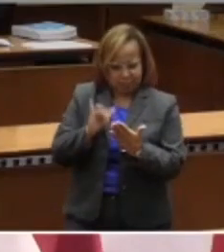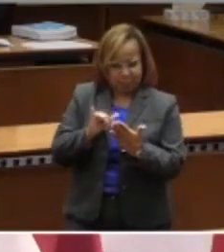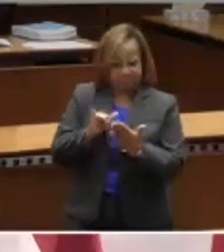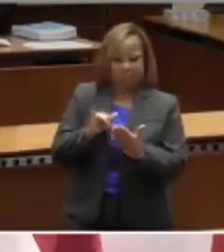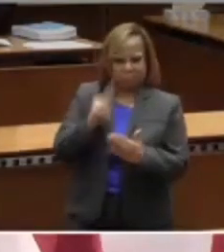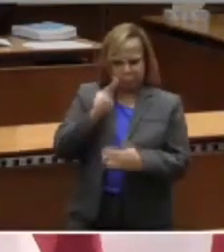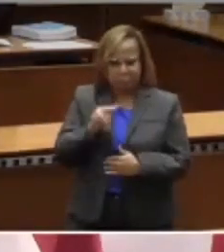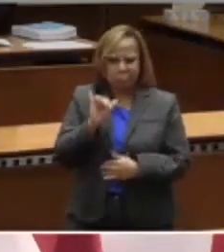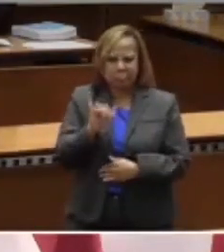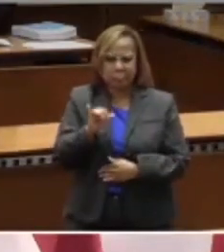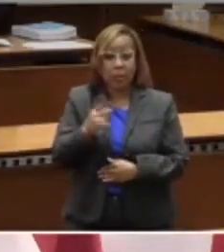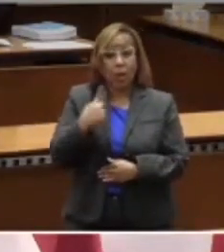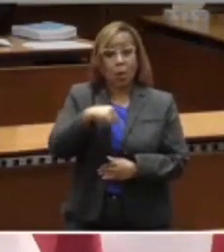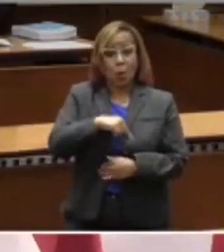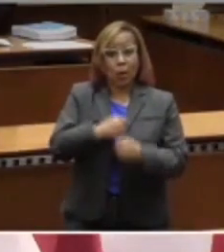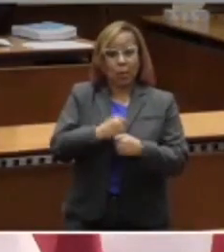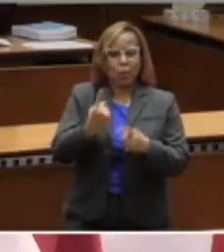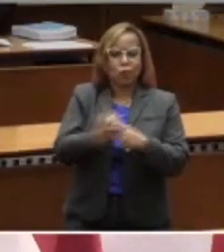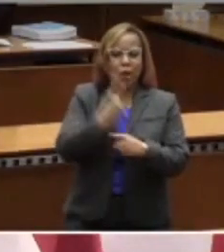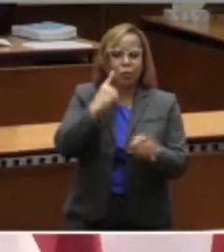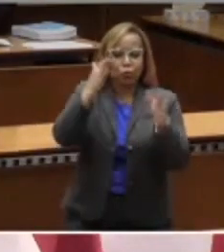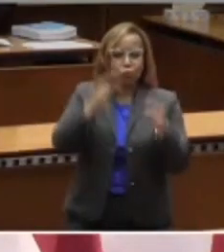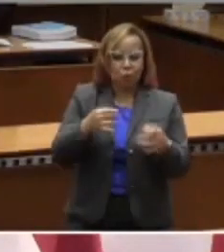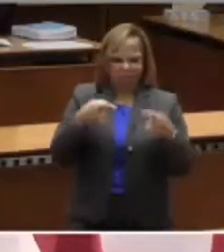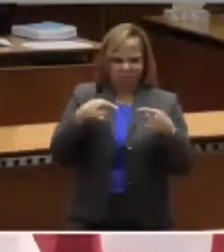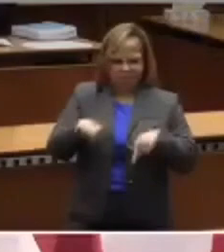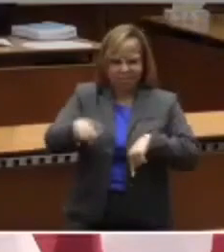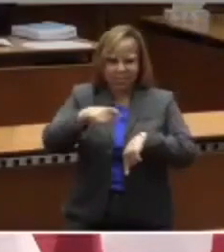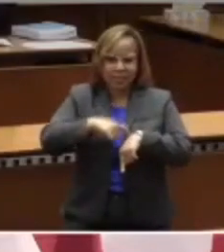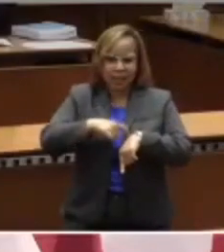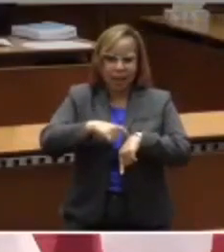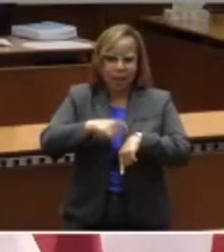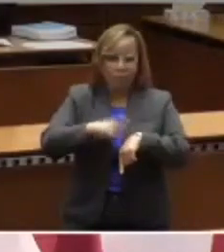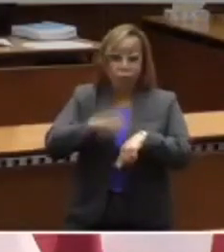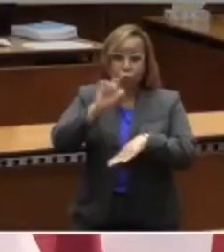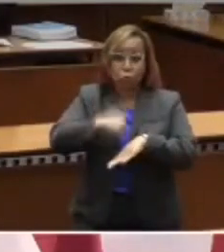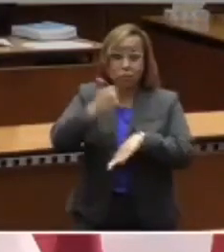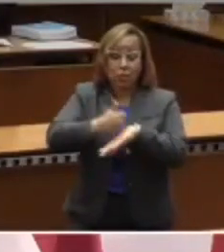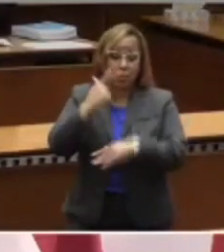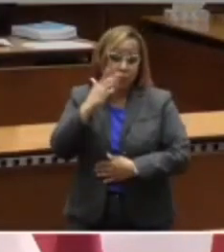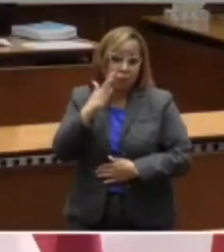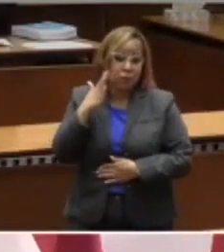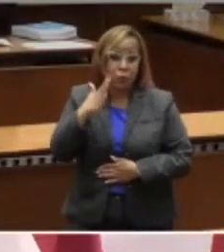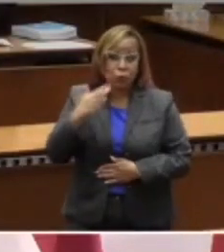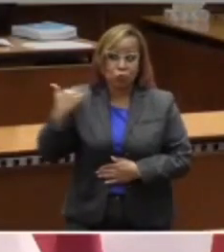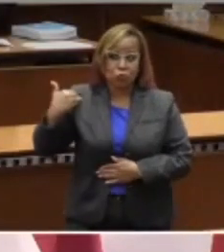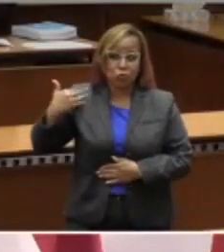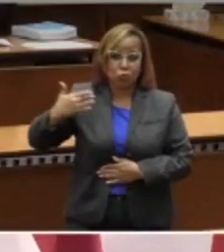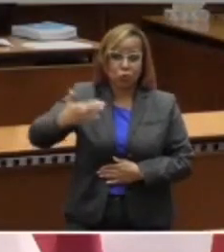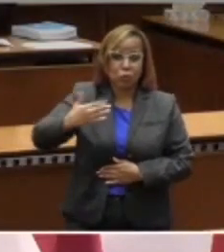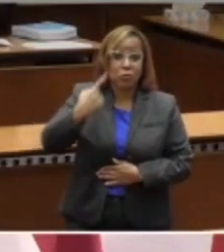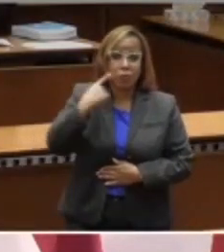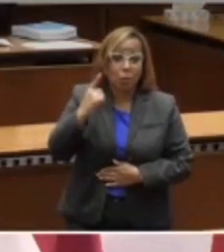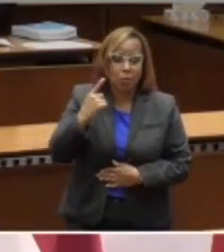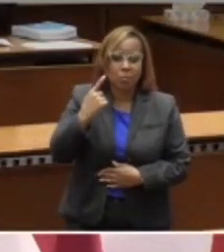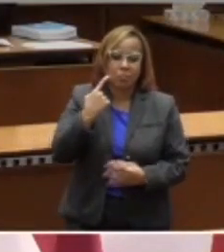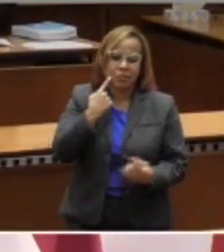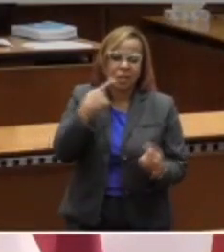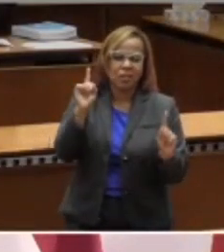we made the right choices in this time to set up future generations for